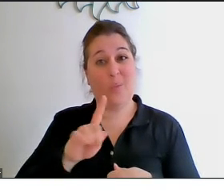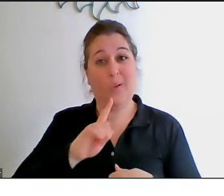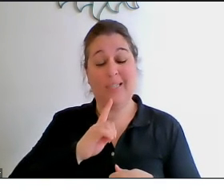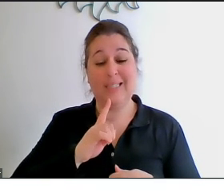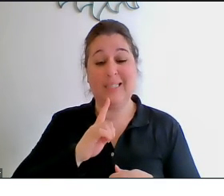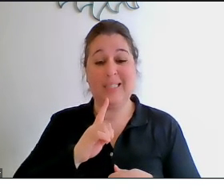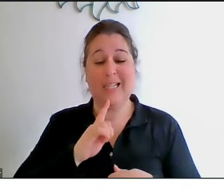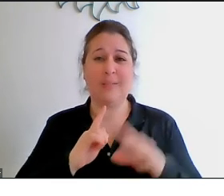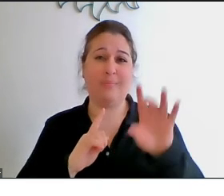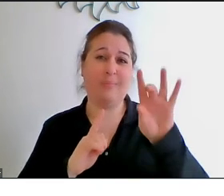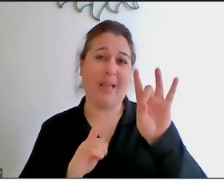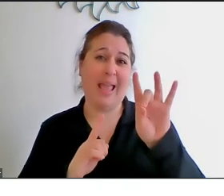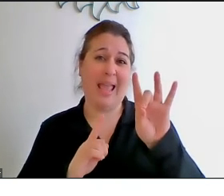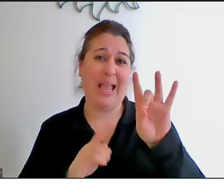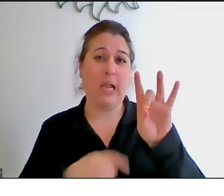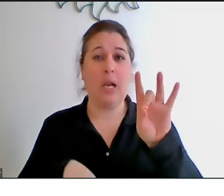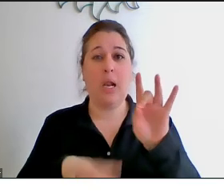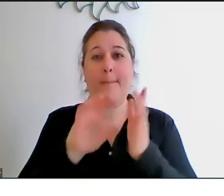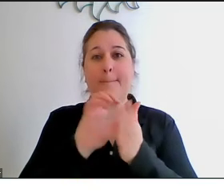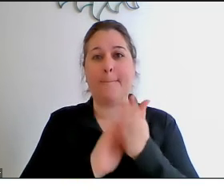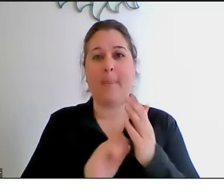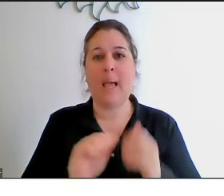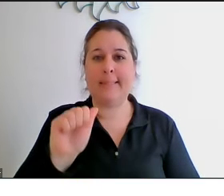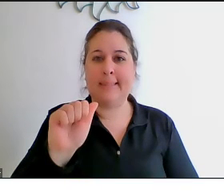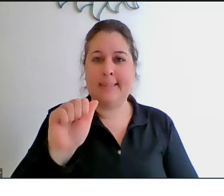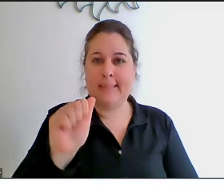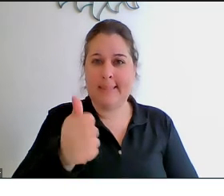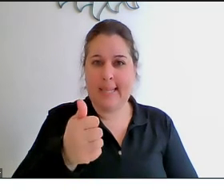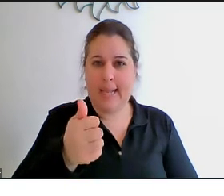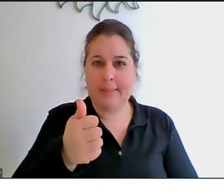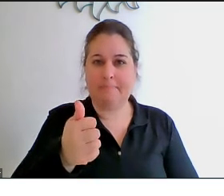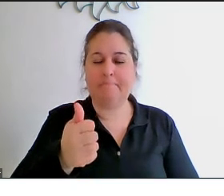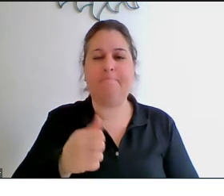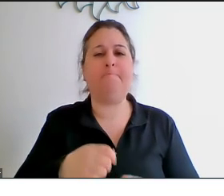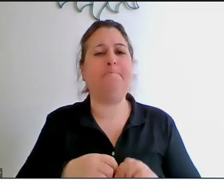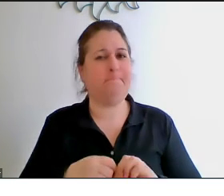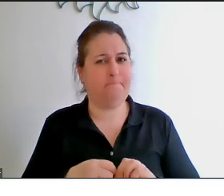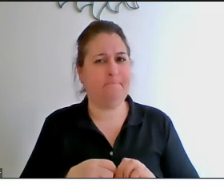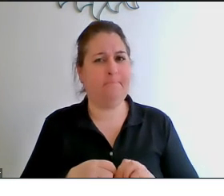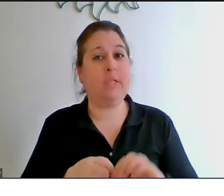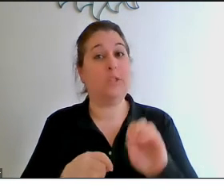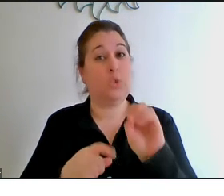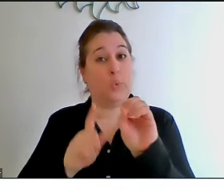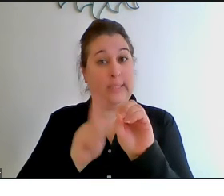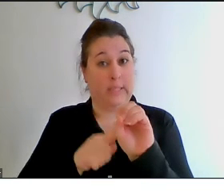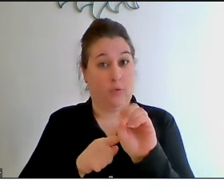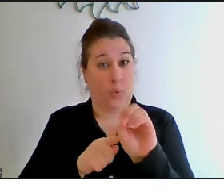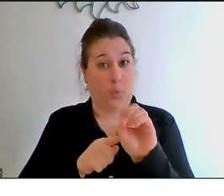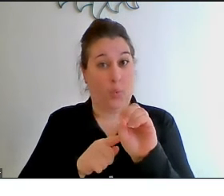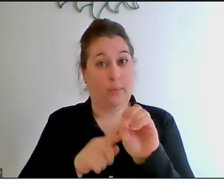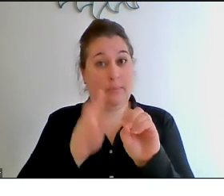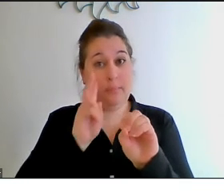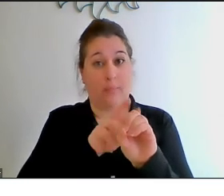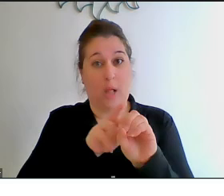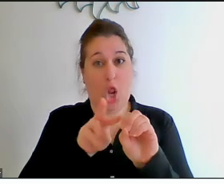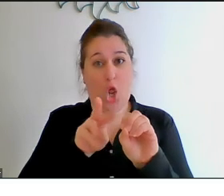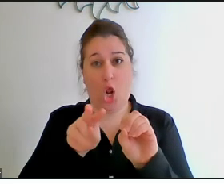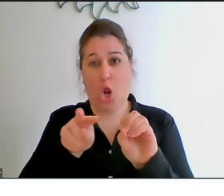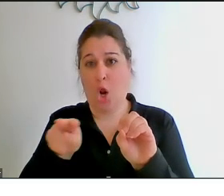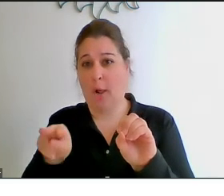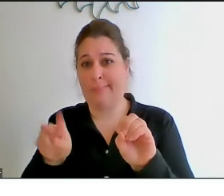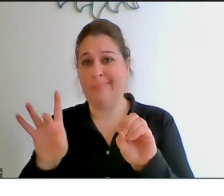2, but that's not the problem. The problem is saying 8 minus 10. So let's see what the number line says. Start at